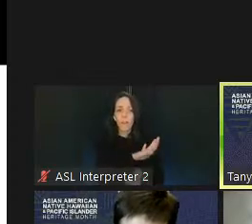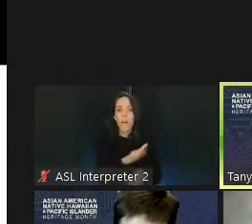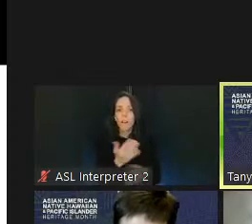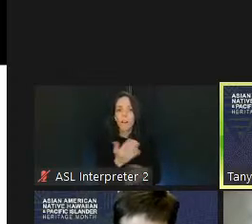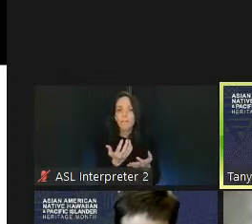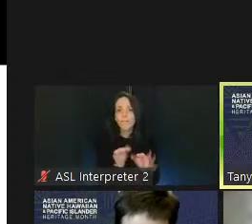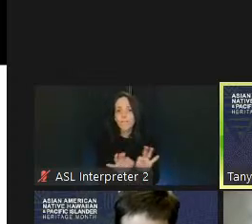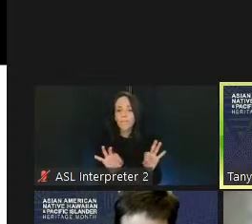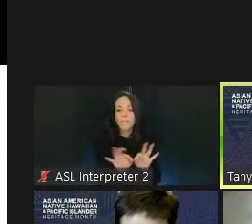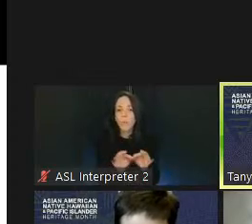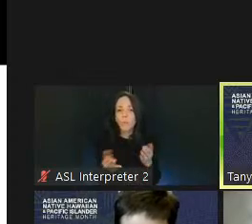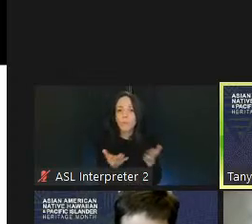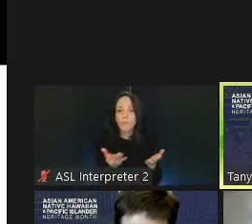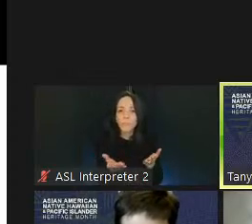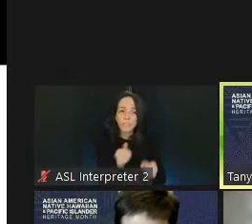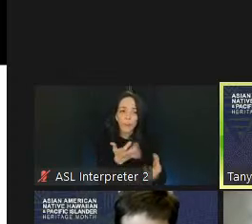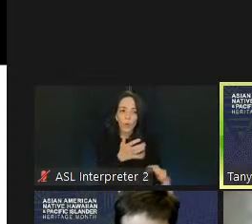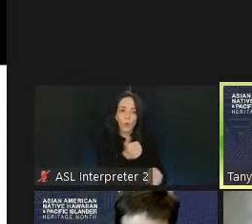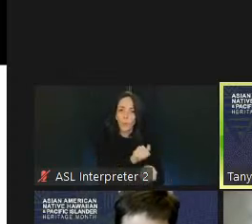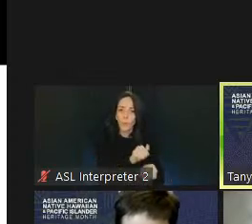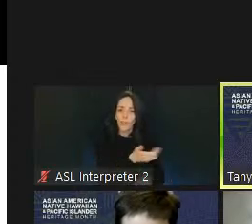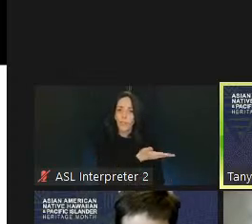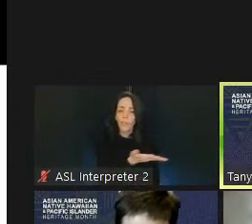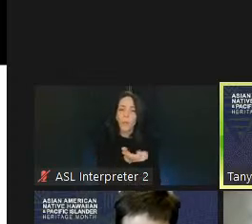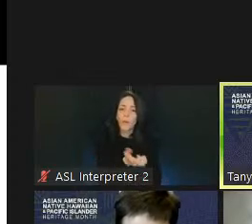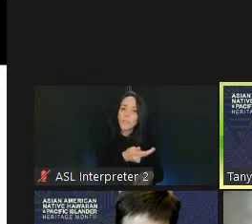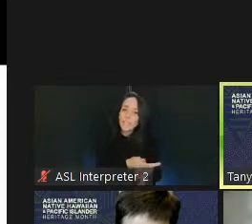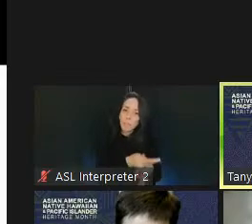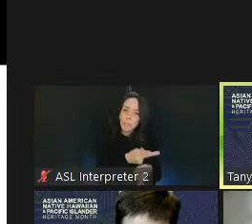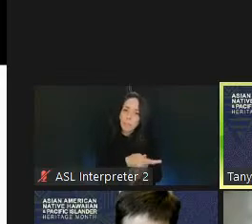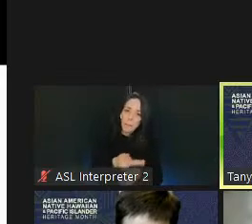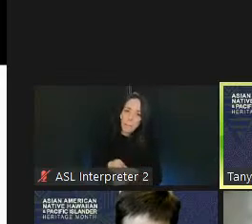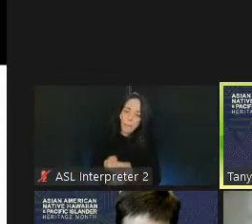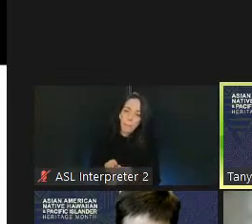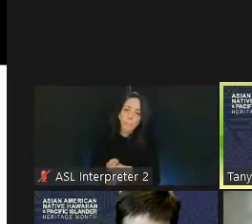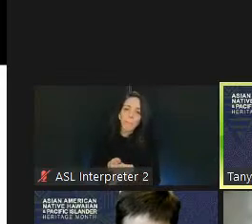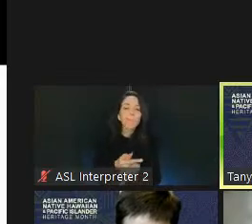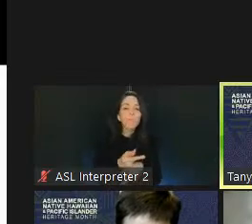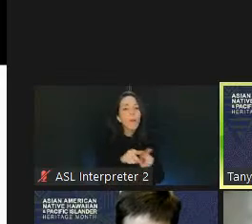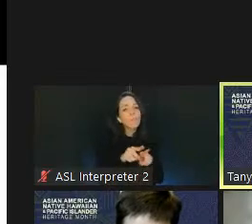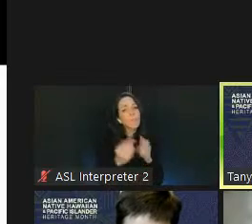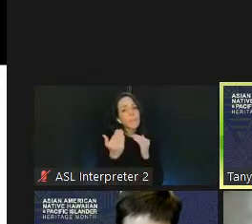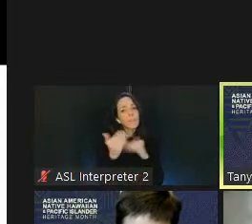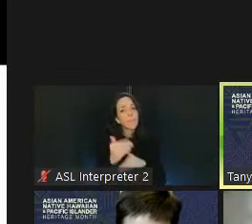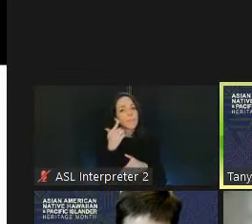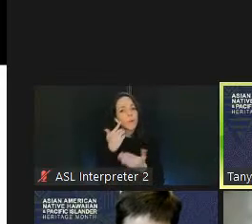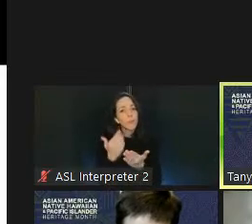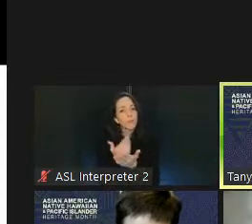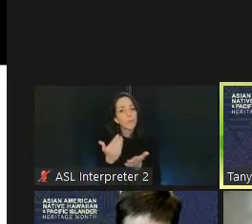services. We are also limiting expansion of new service capacity.